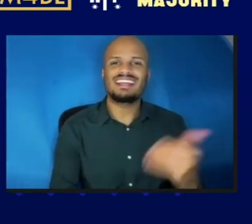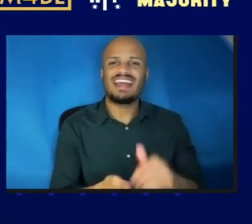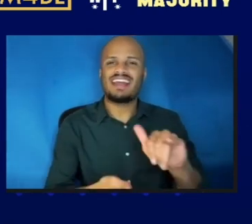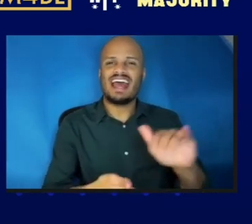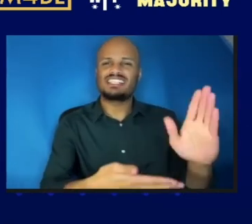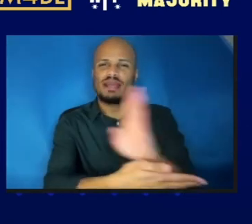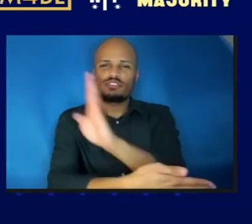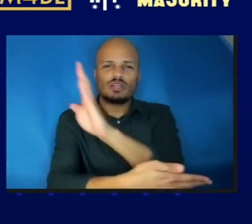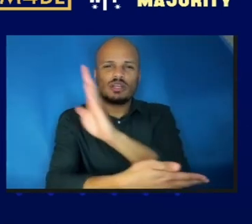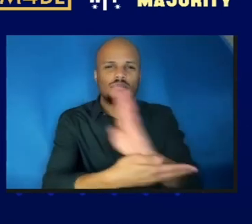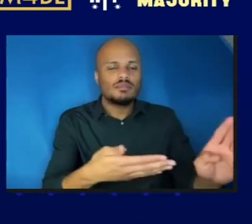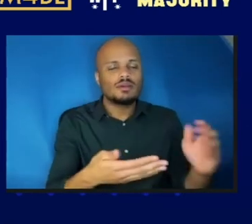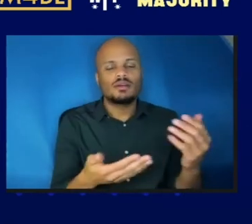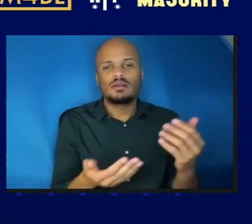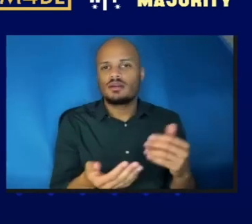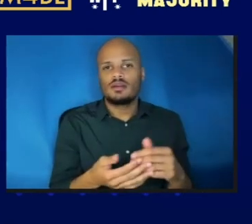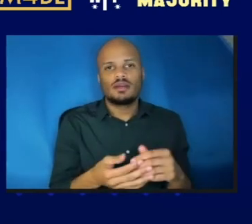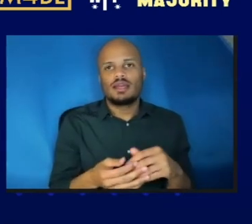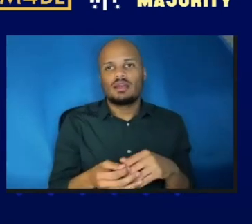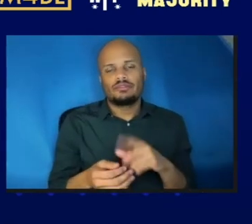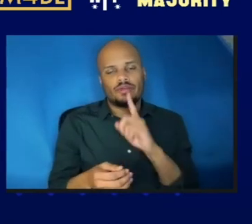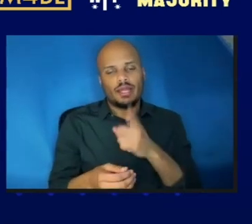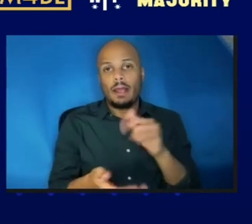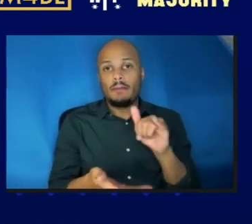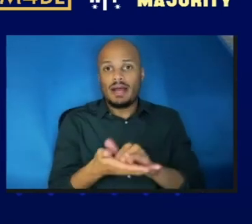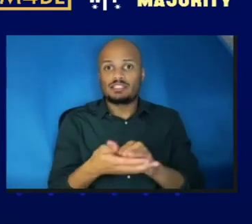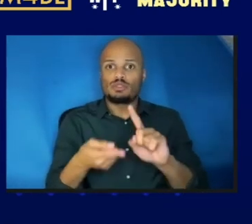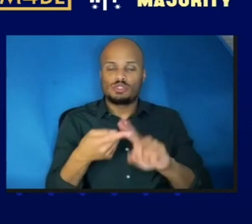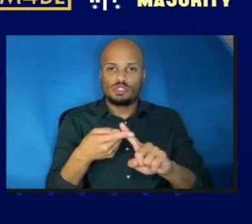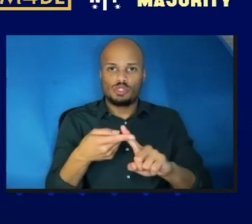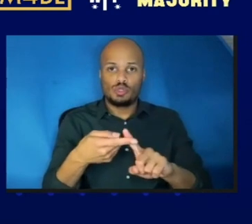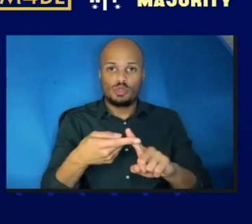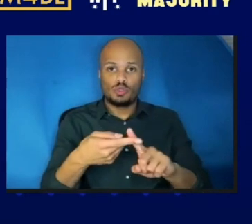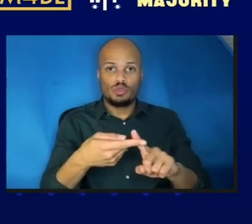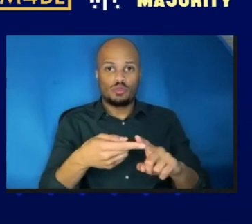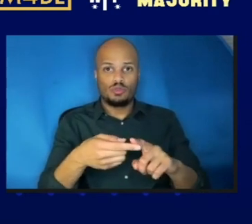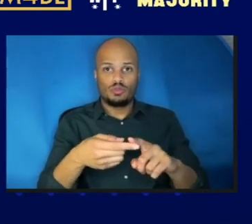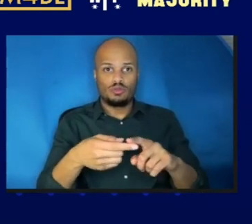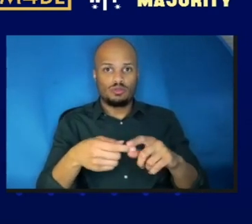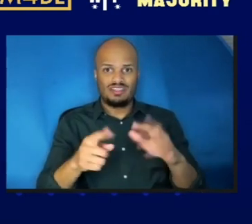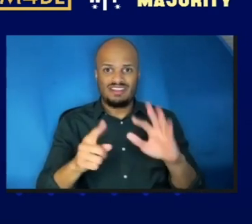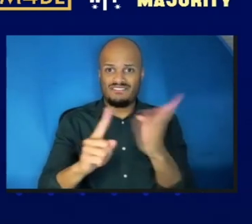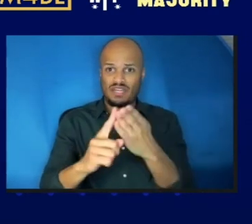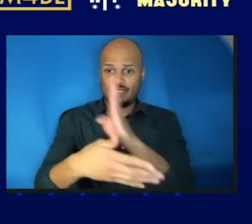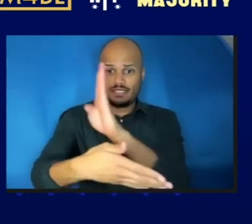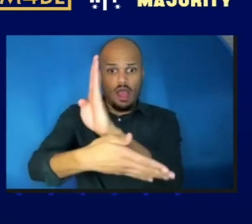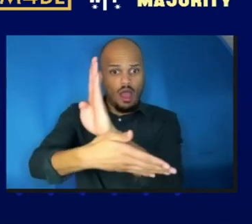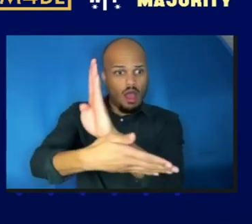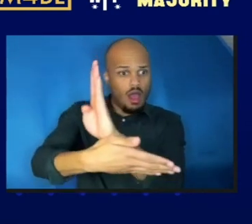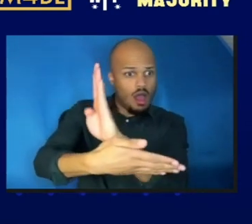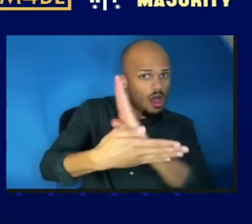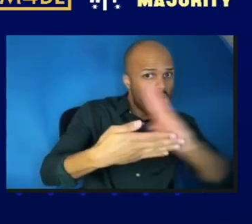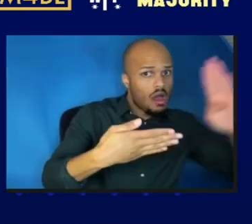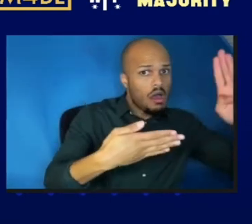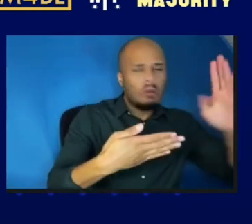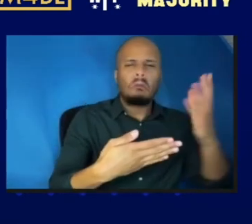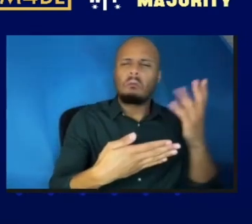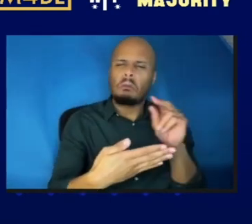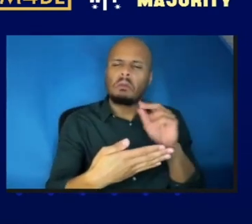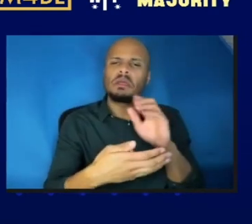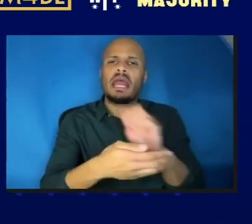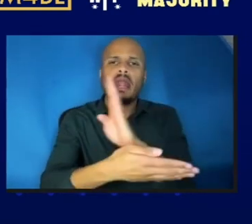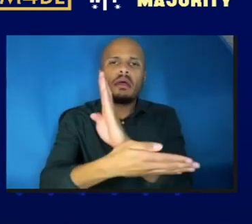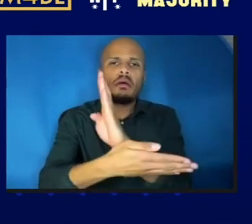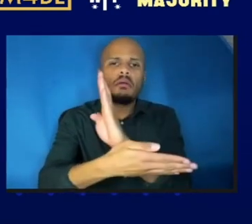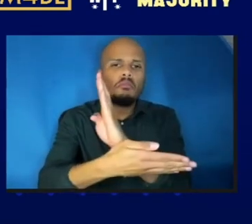it is not realistic to move someone more than maybe two or three slices on this chart.